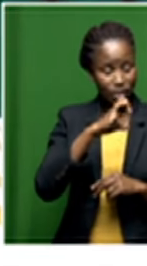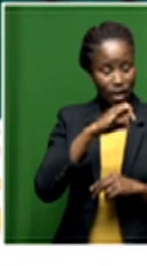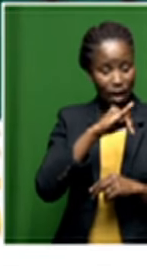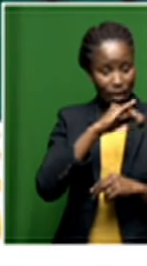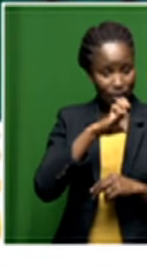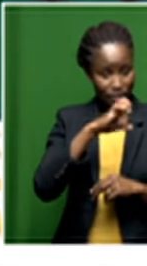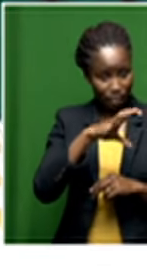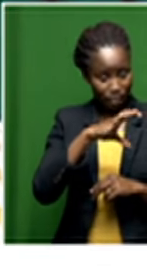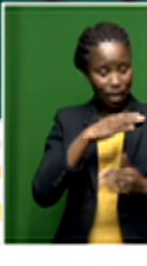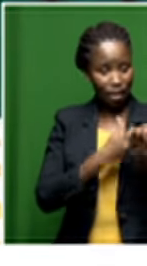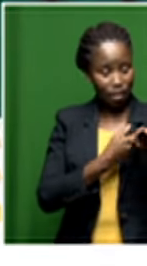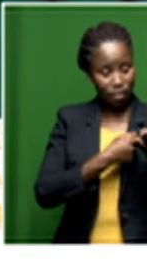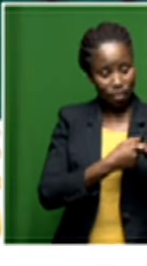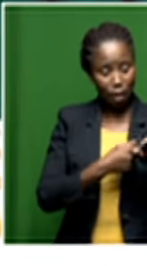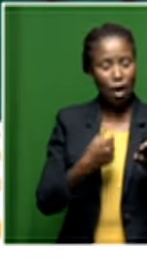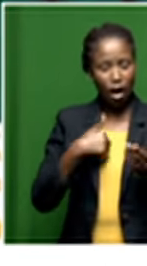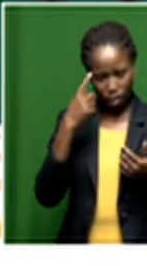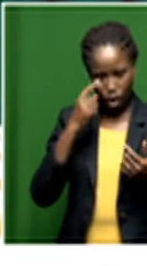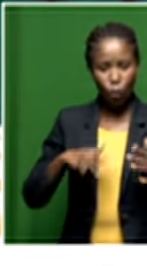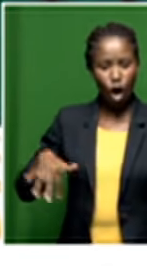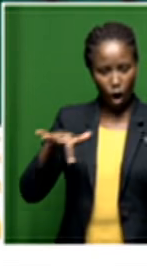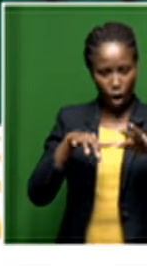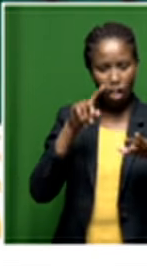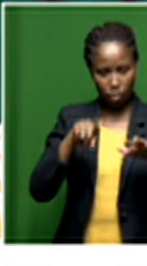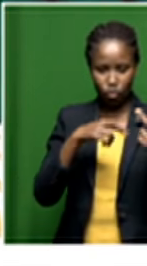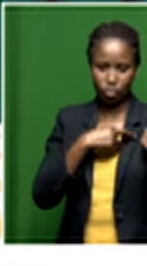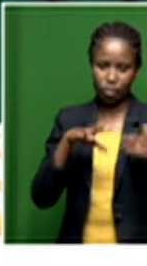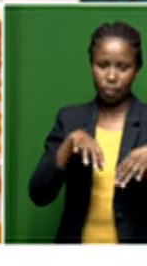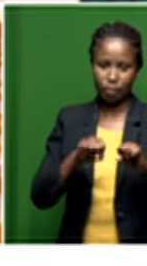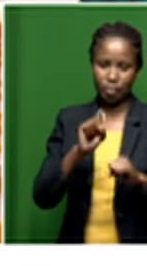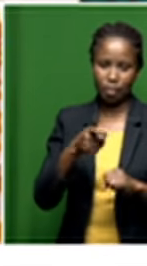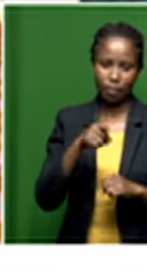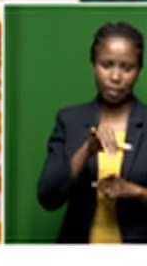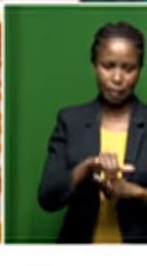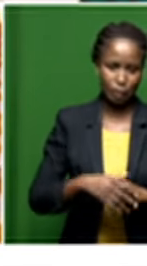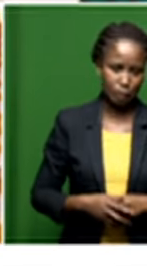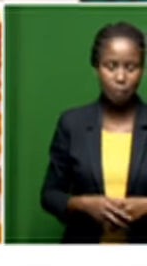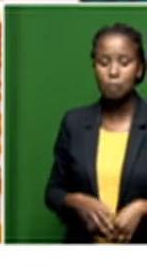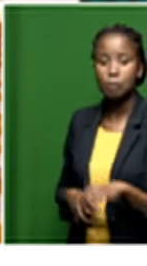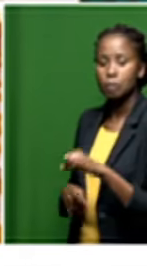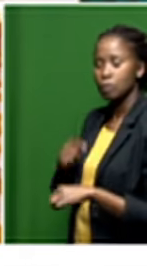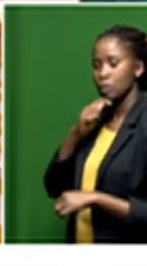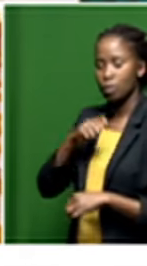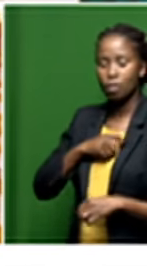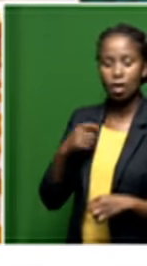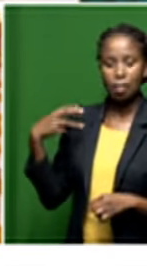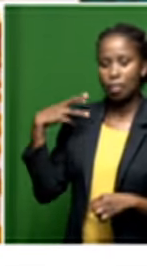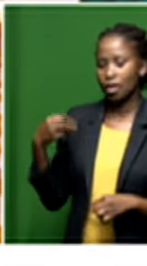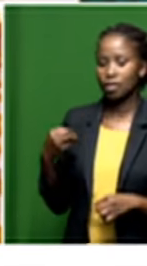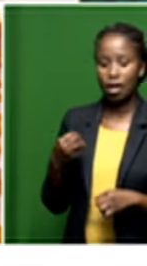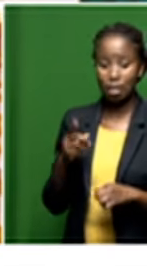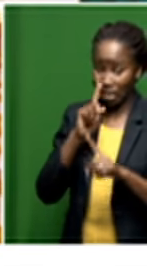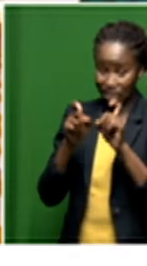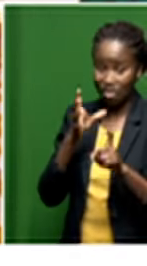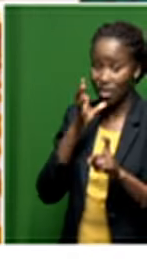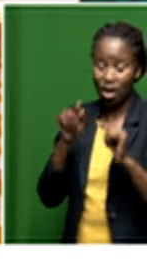I think we all have to take responsibility for that. Yeah, indeed, indeed. Minister, I'm not going to harp on too much with you because I am